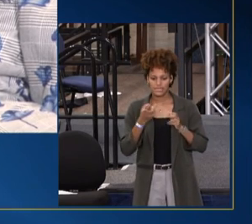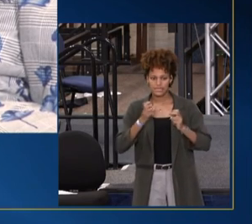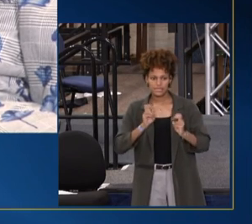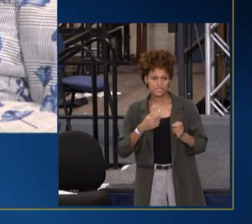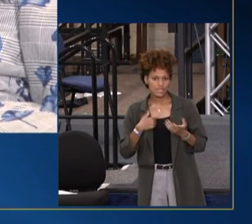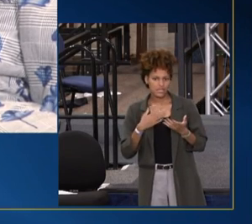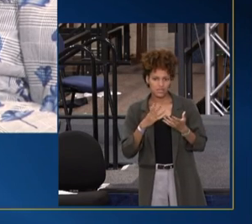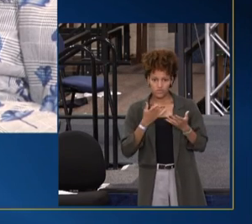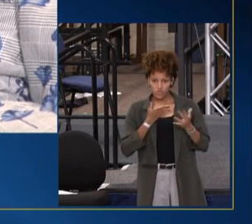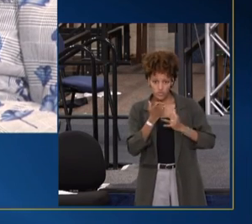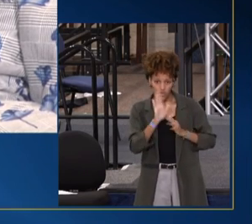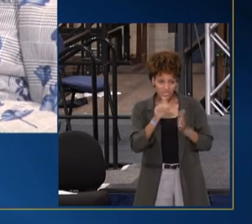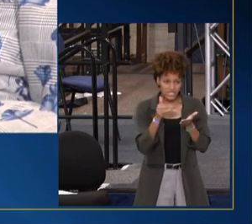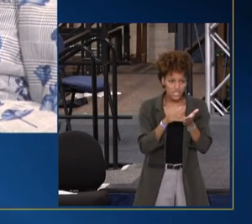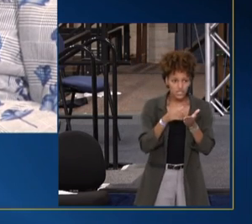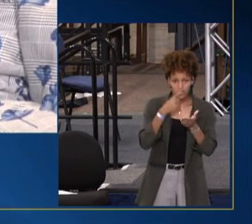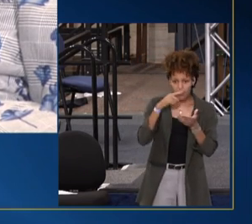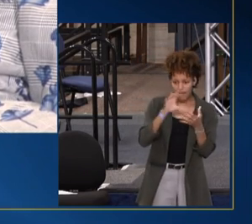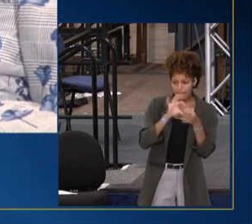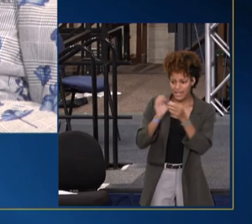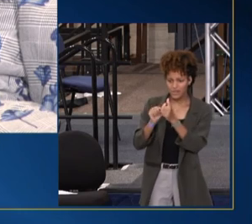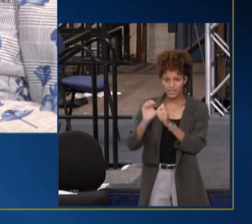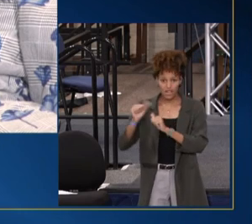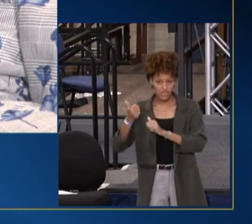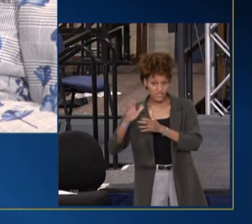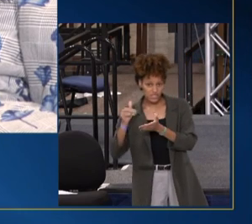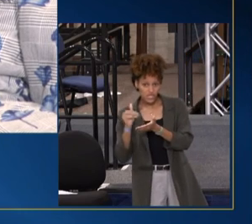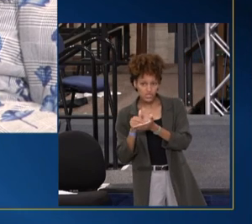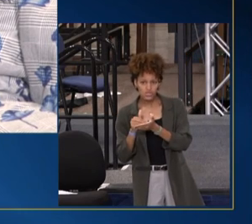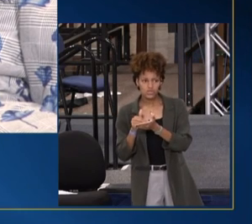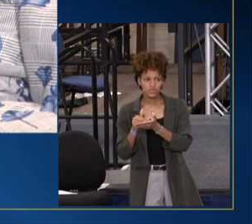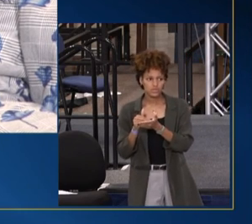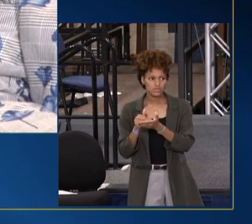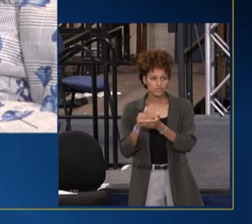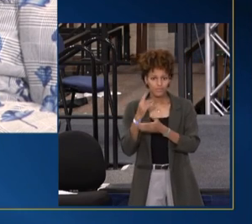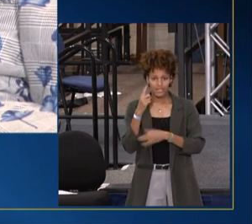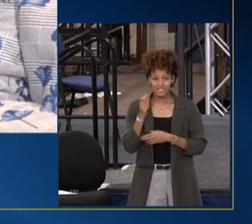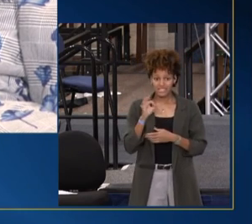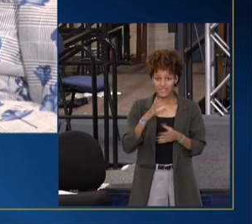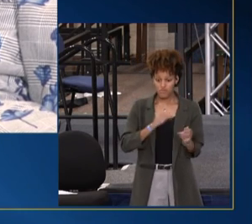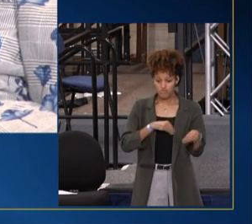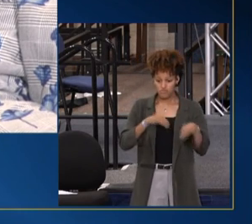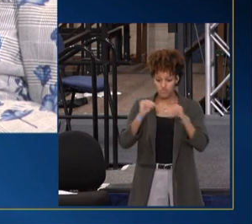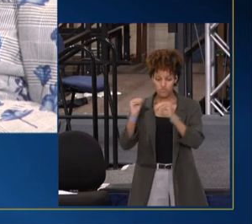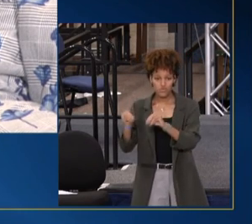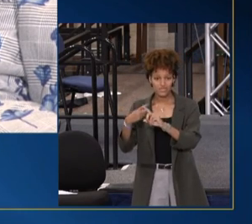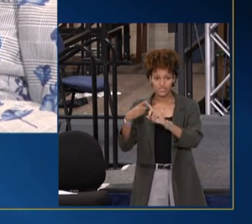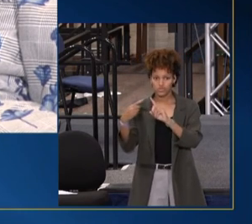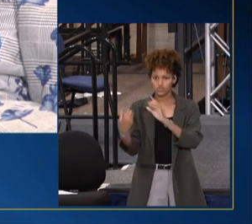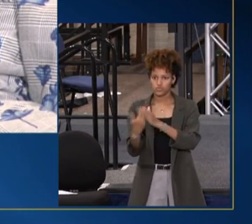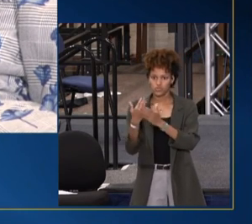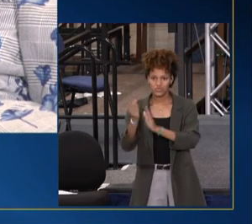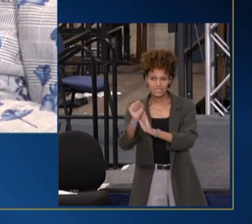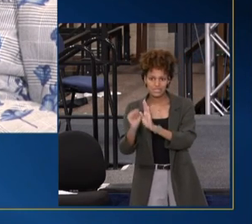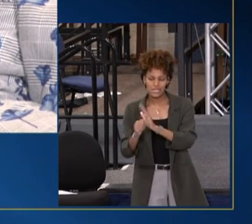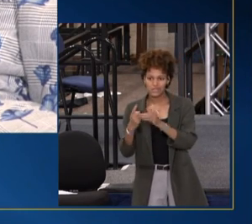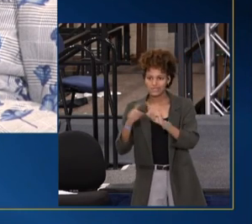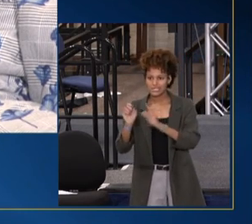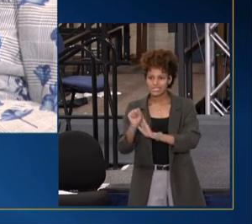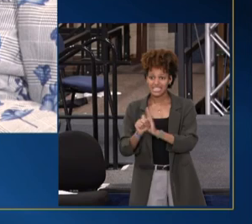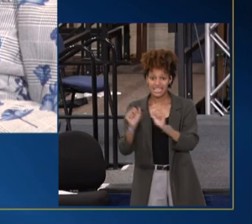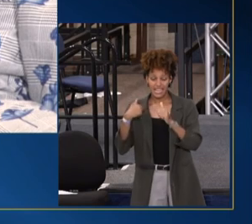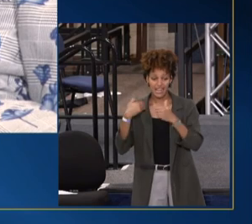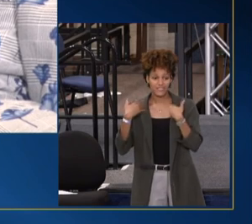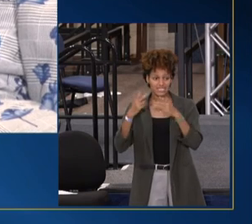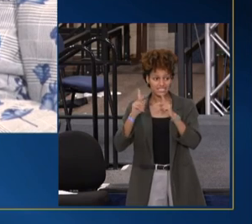center, or can you link us with other centers? That way, when they move to these other states, they can have a safe